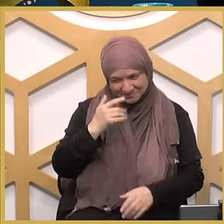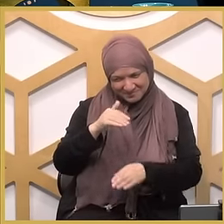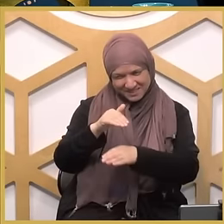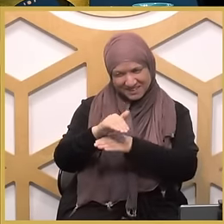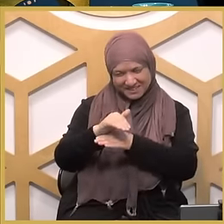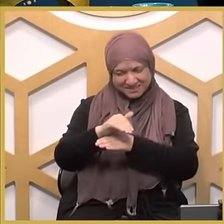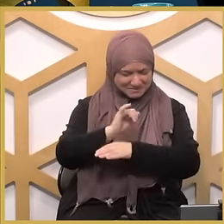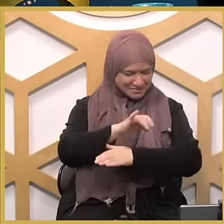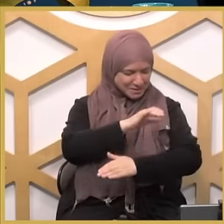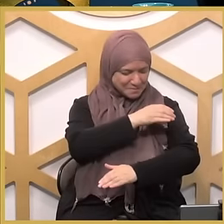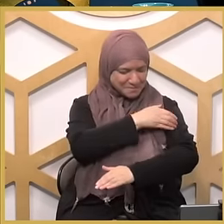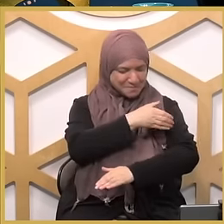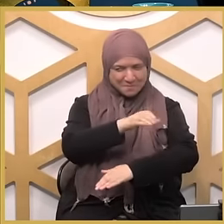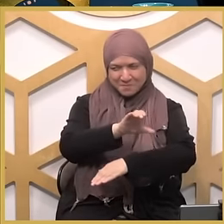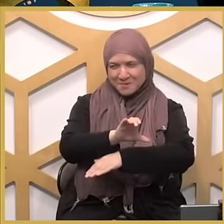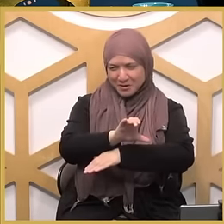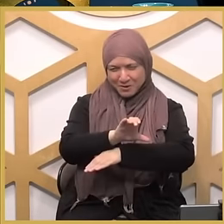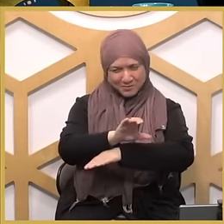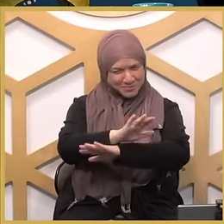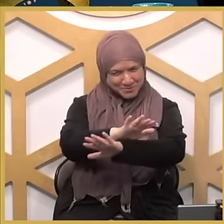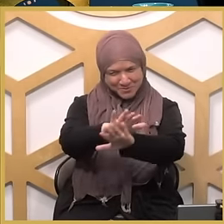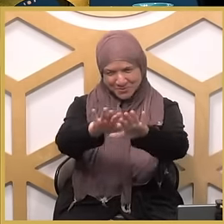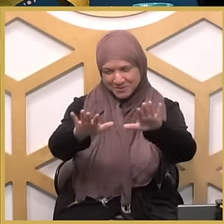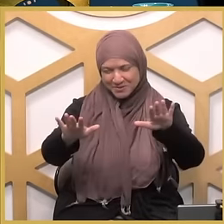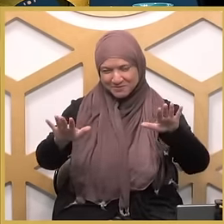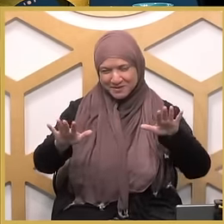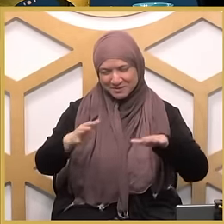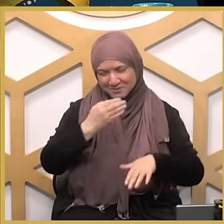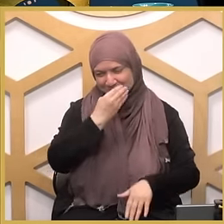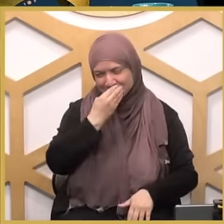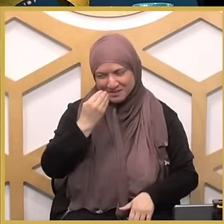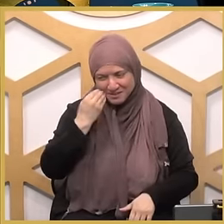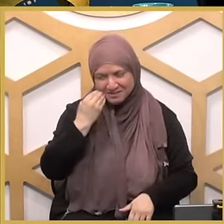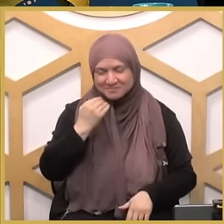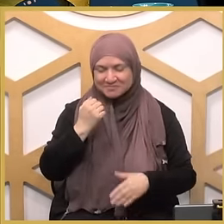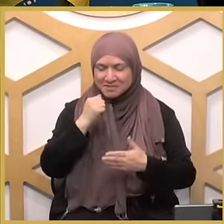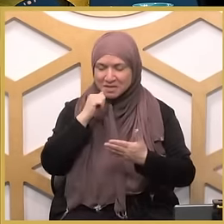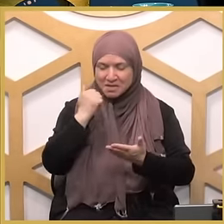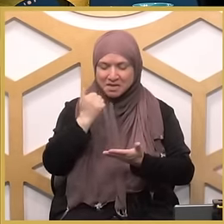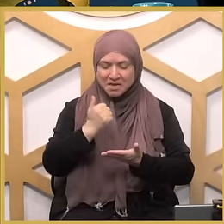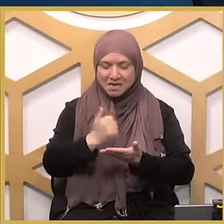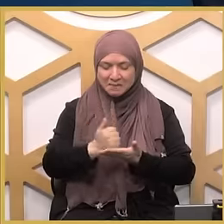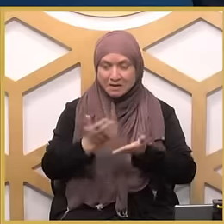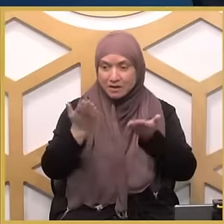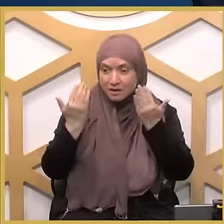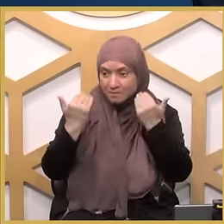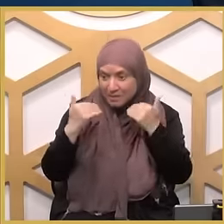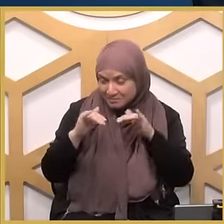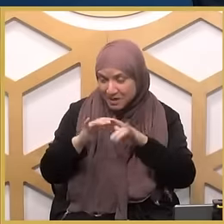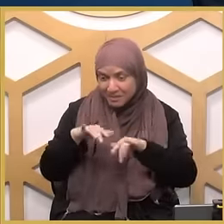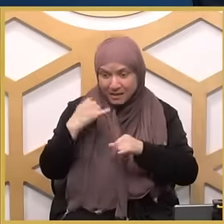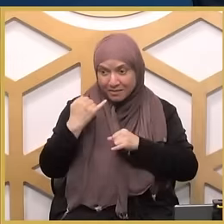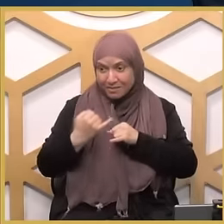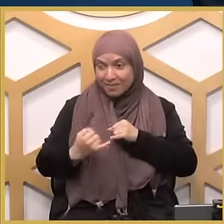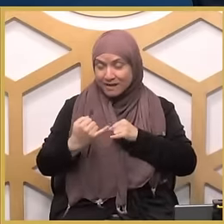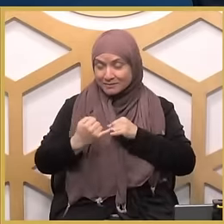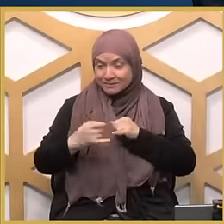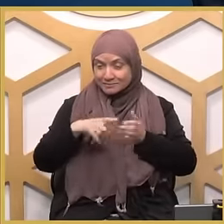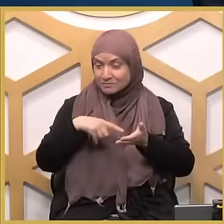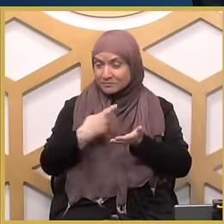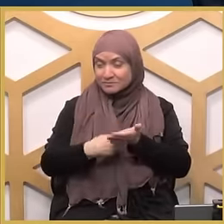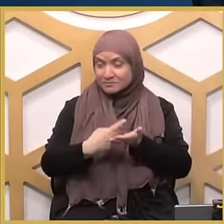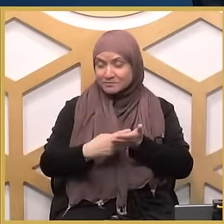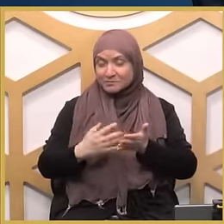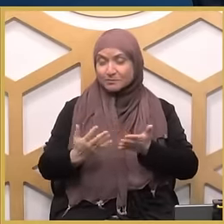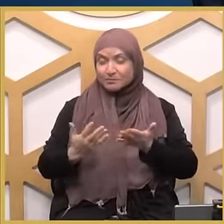Ramadan, Ya Rabbil Alameen. Brothers and sisters, last night we discussed together with Sheikh Omar Suleiman the subject